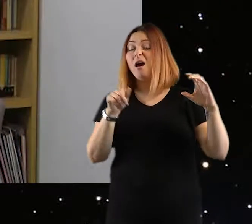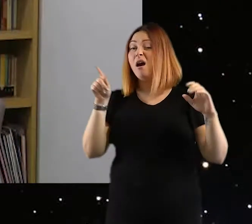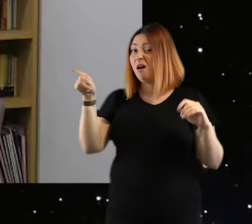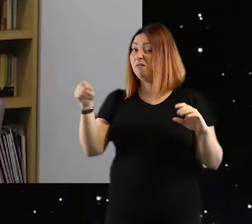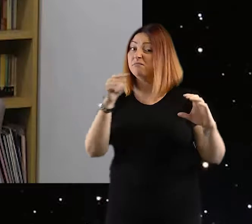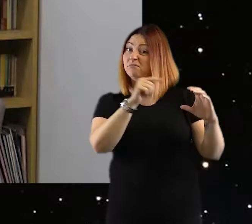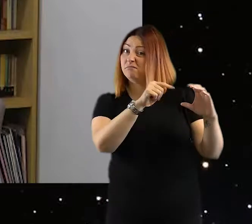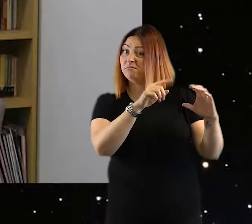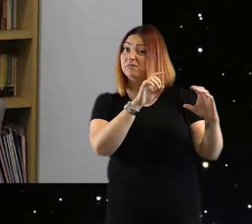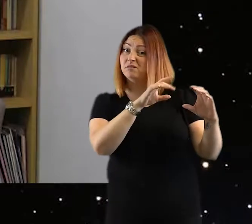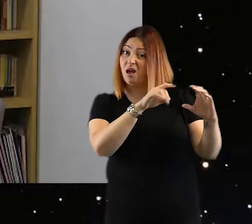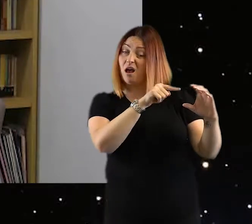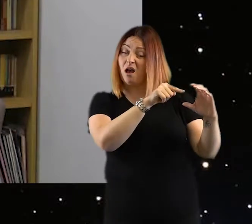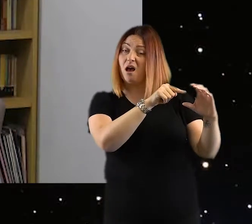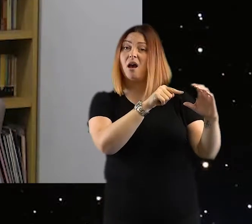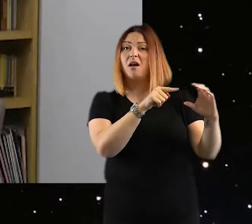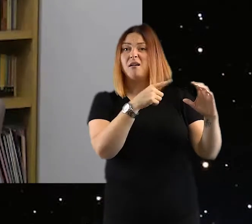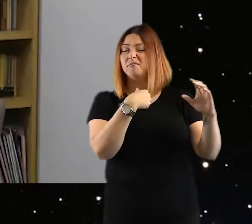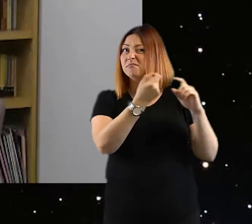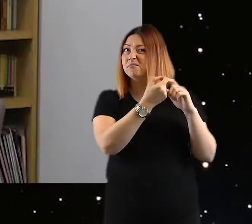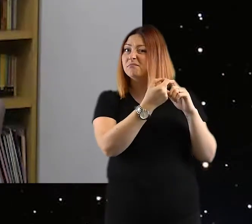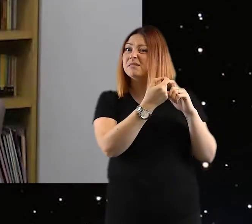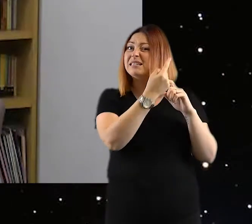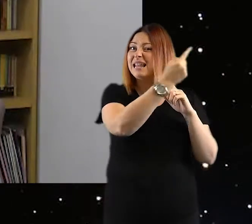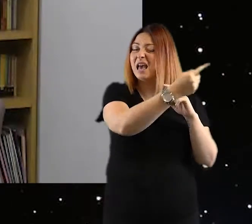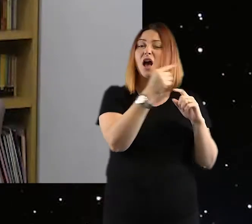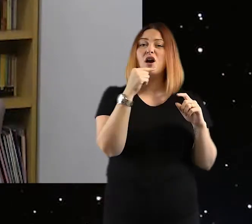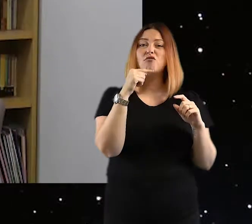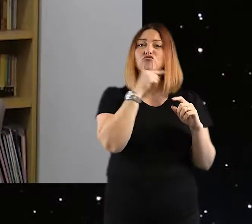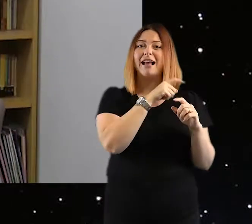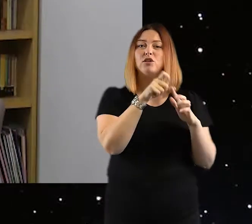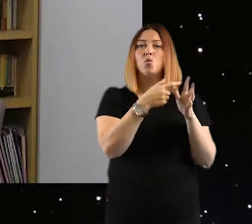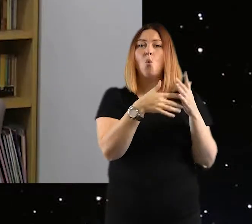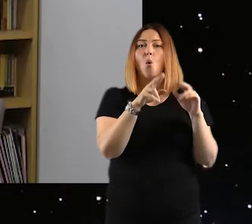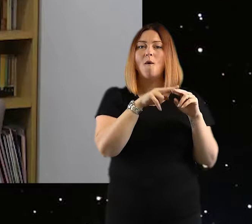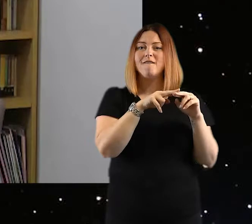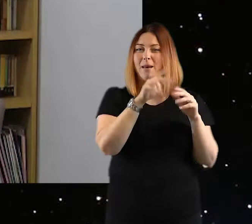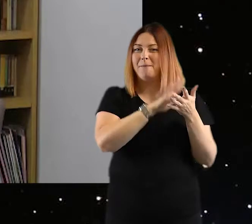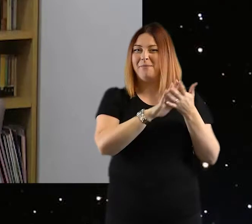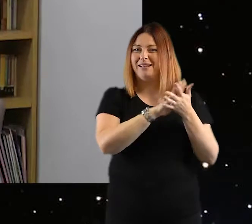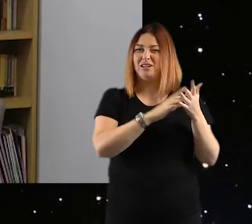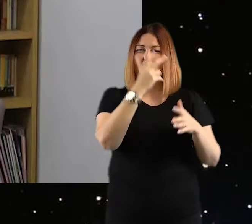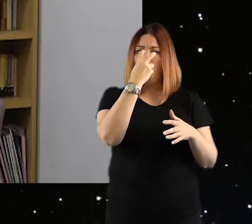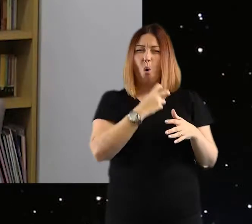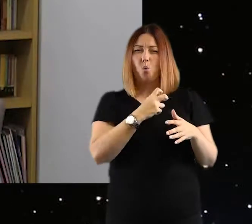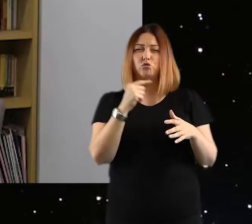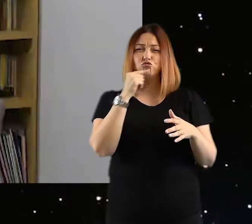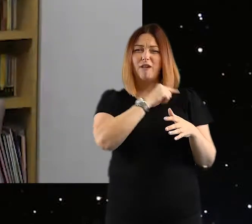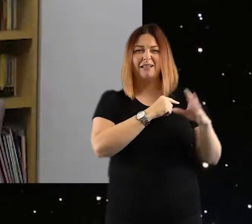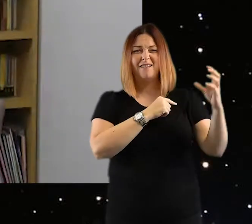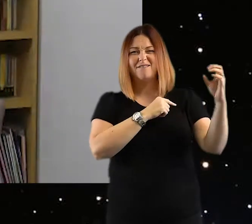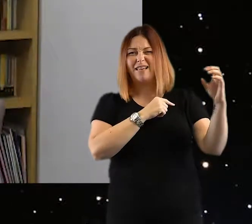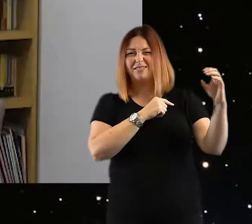nearby red dwarf star, an M dwarf. It's an old star, a very red star, quite a faint star, probably just outside of the reach